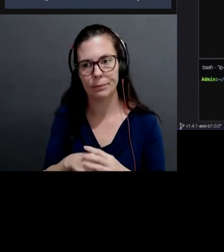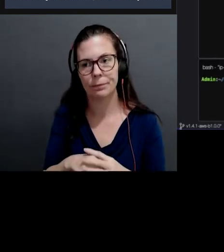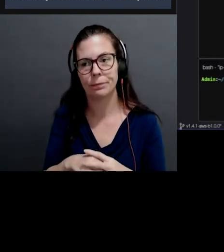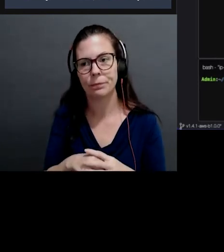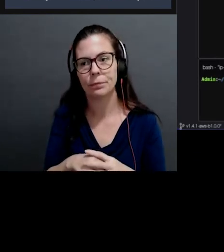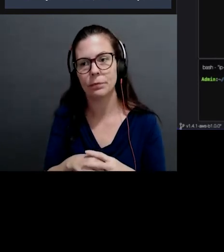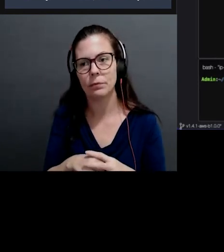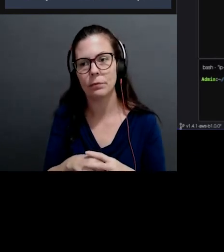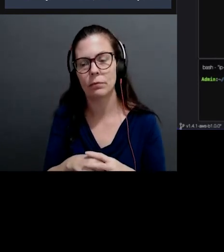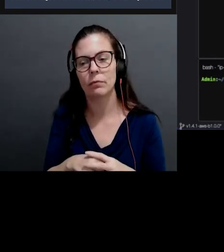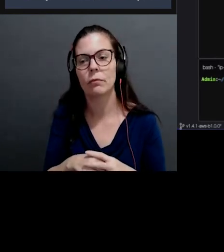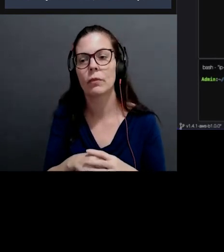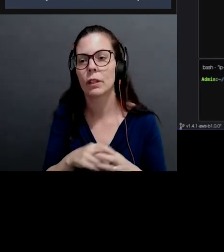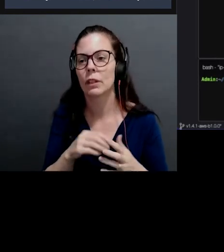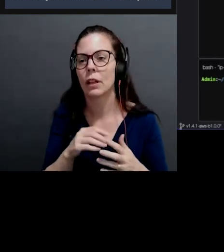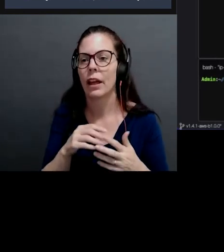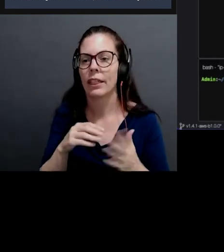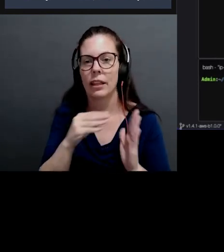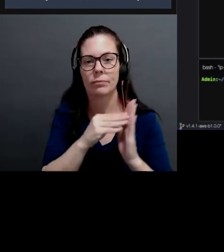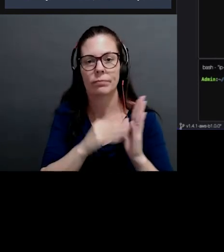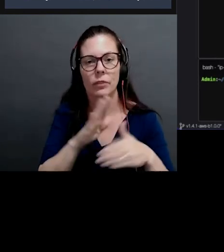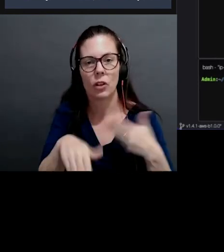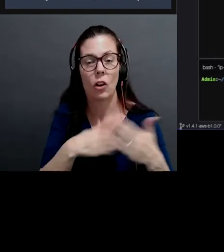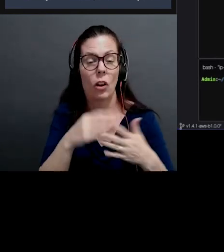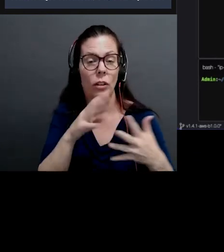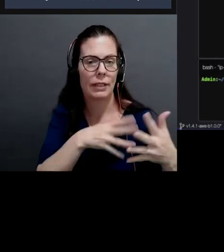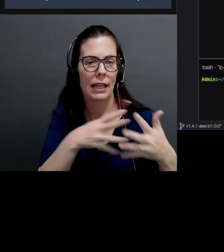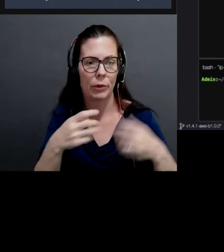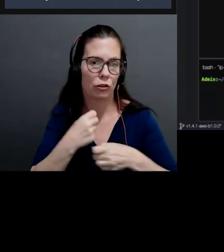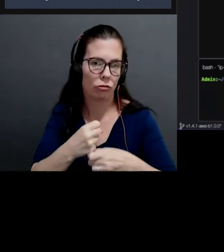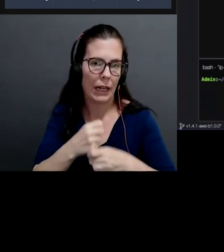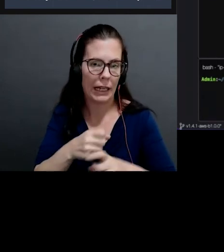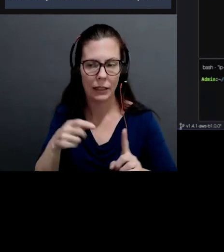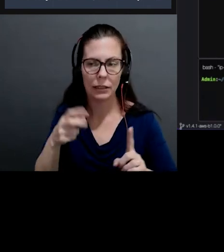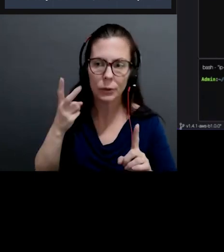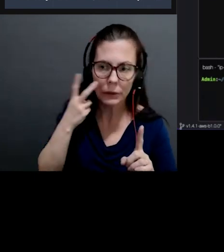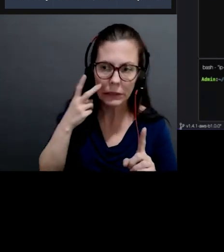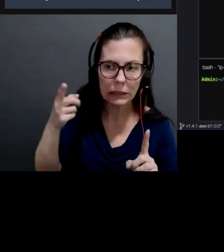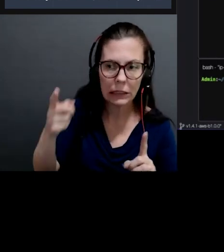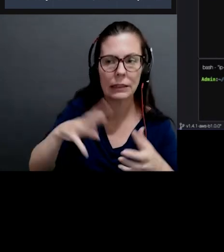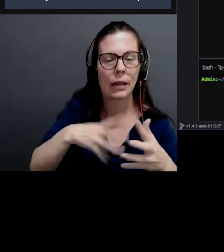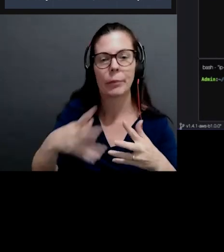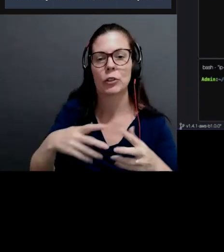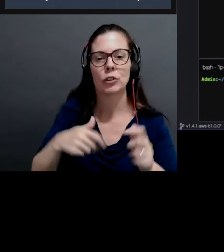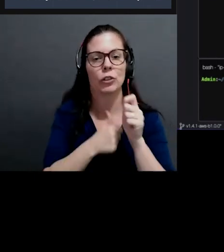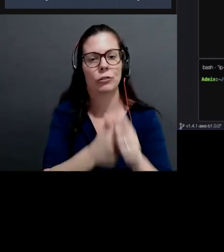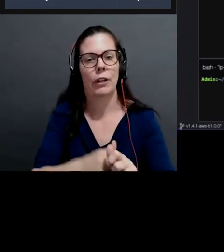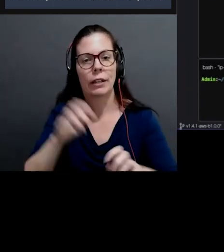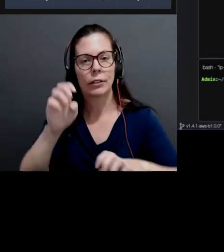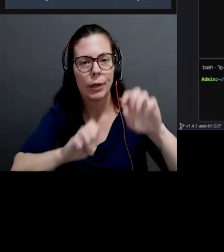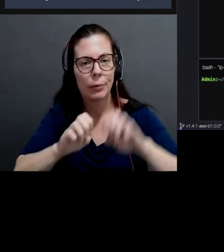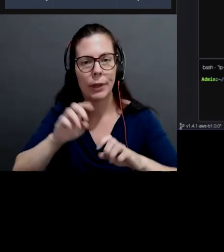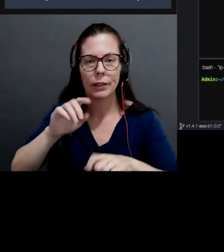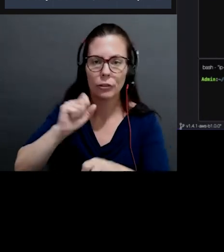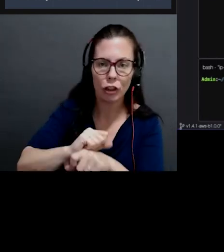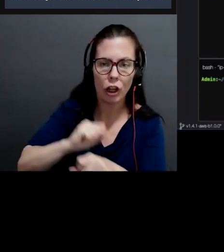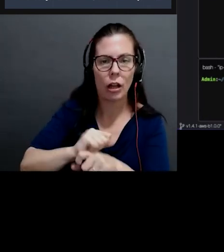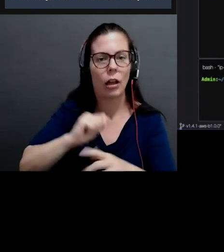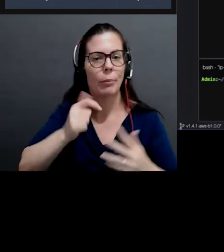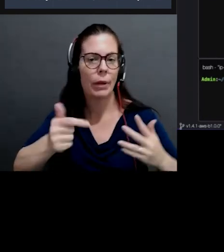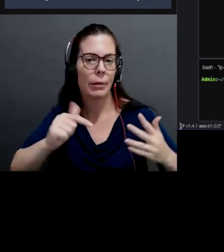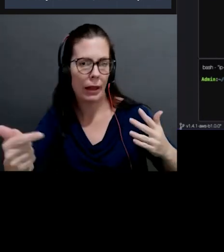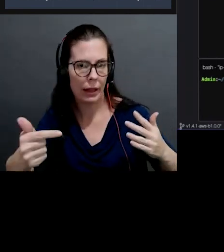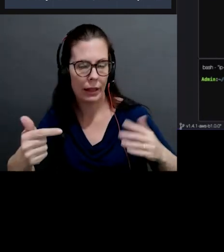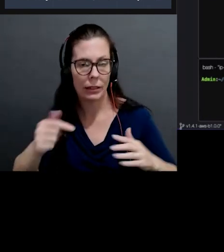You can see all the tables that are created in the database, and if you see, there are tables to track your experiments, your jobs, your pipelines, and all